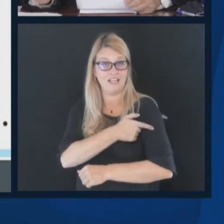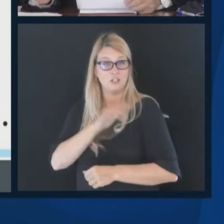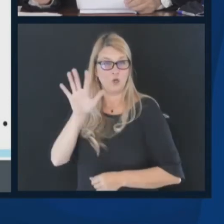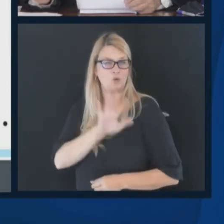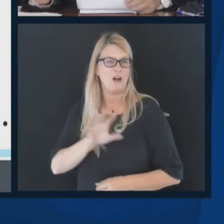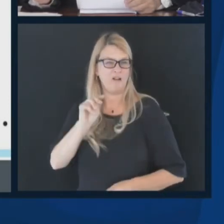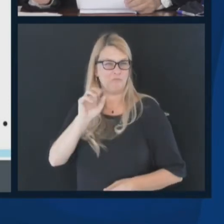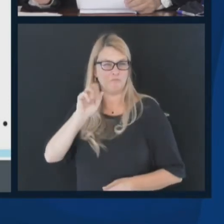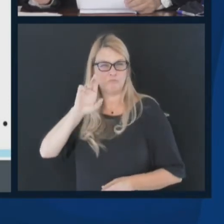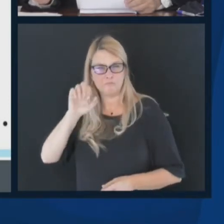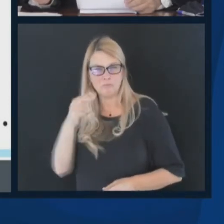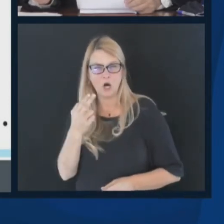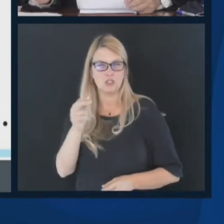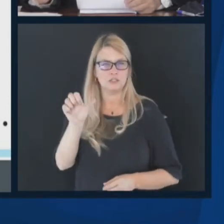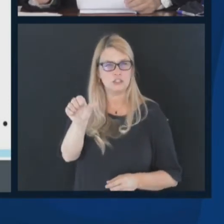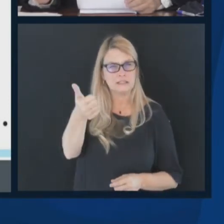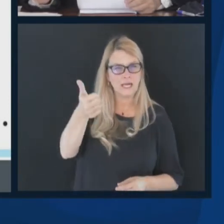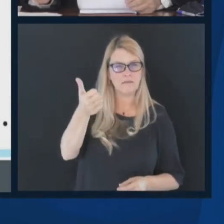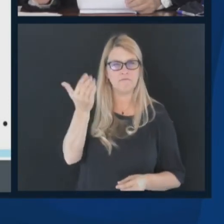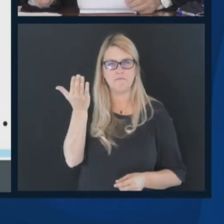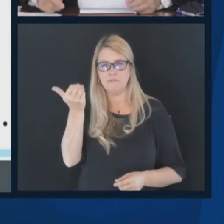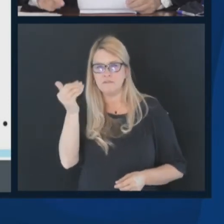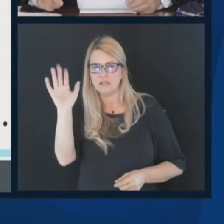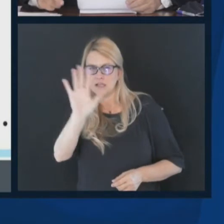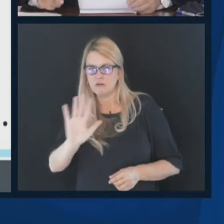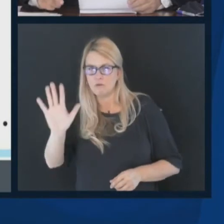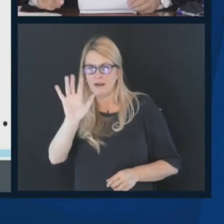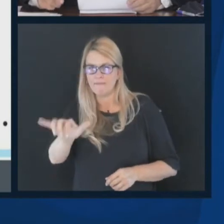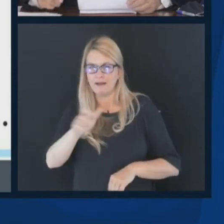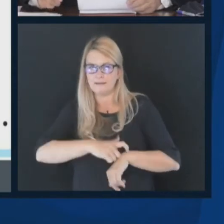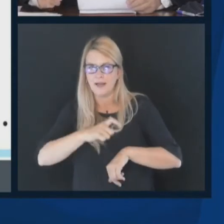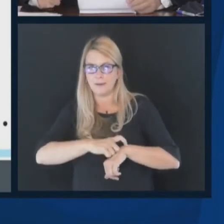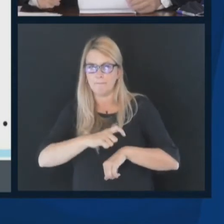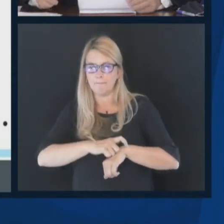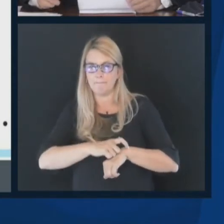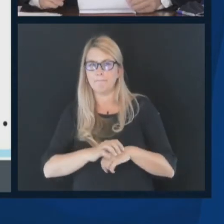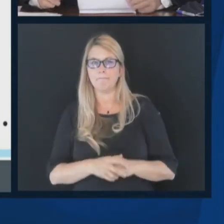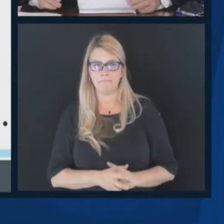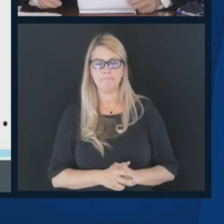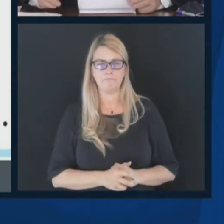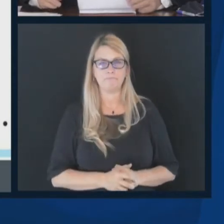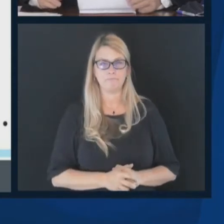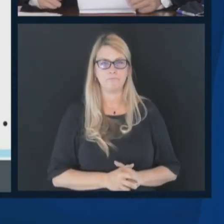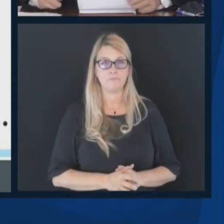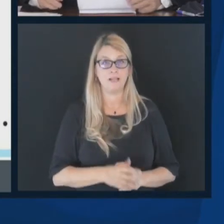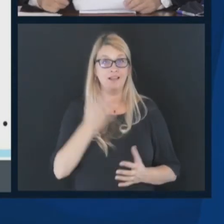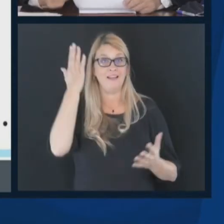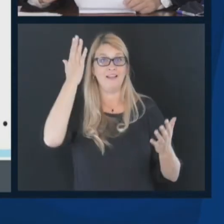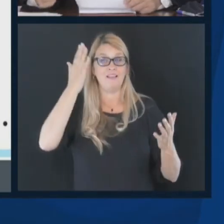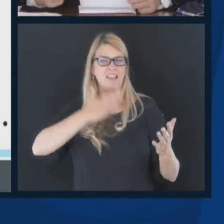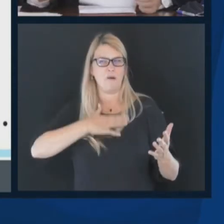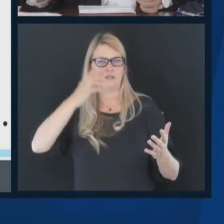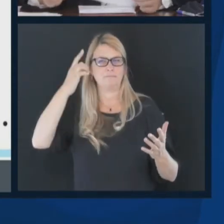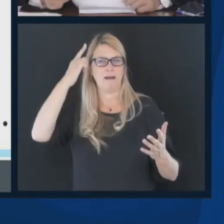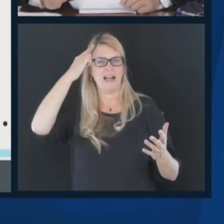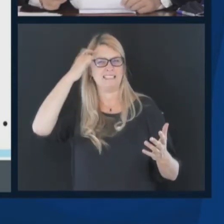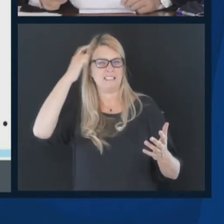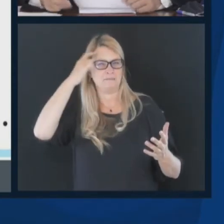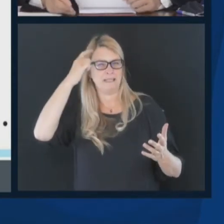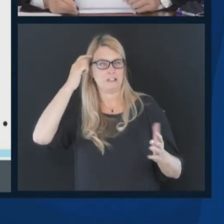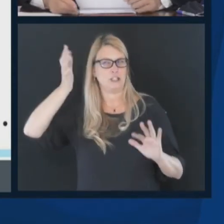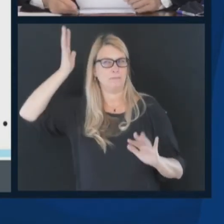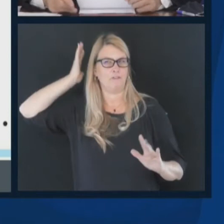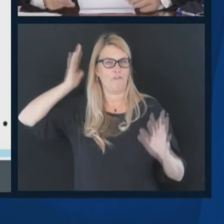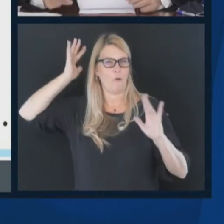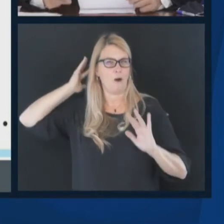March the 10th or March the 15th. That's what I thought before. That's what I reported to you before, and everybody said, oh no, it'll never